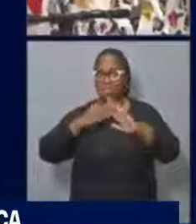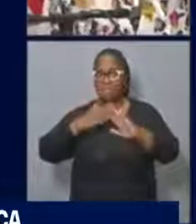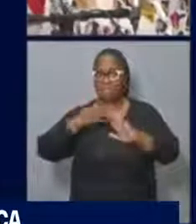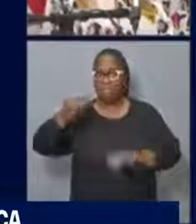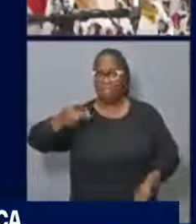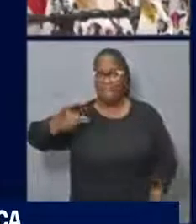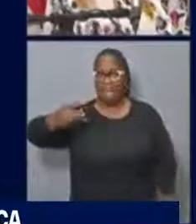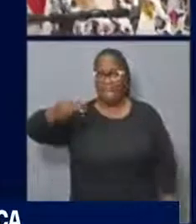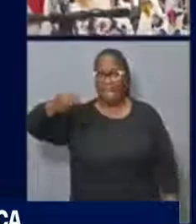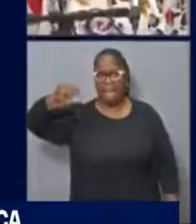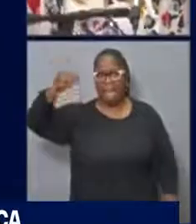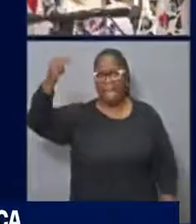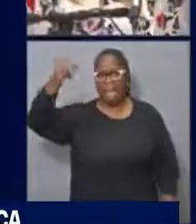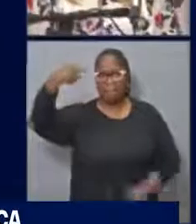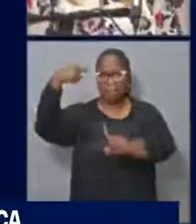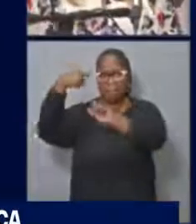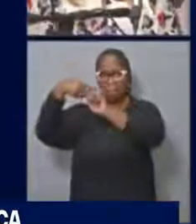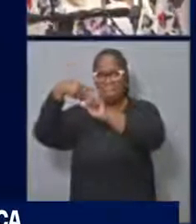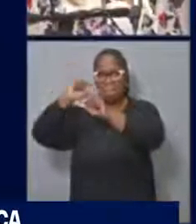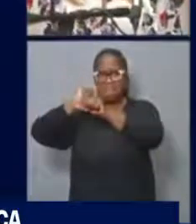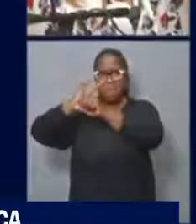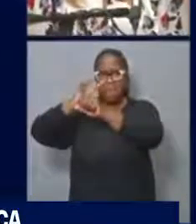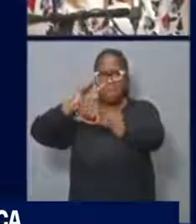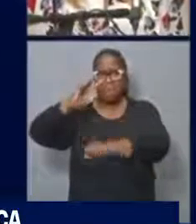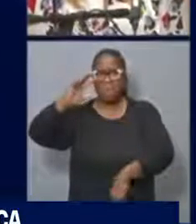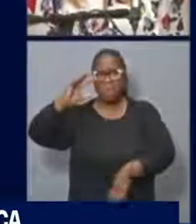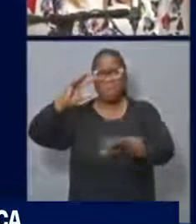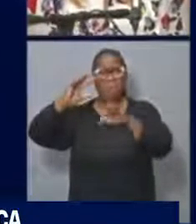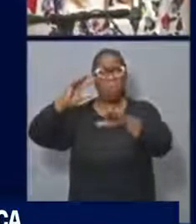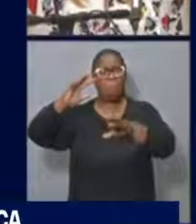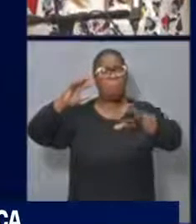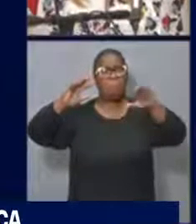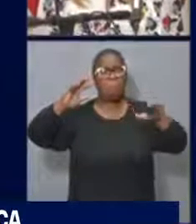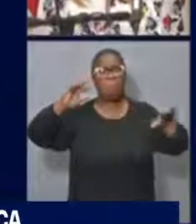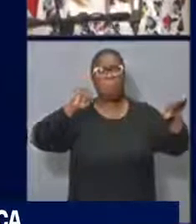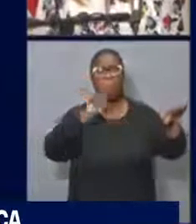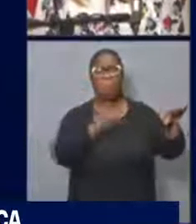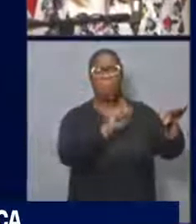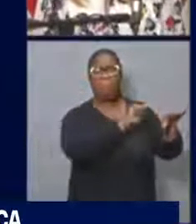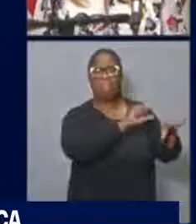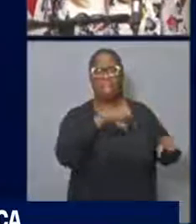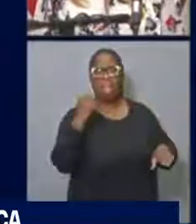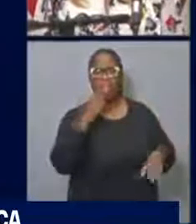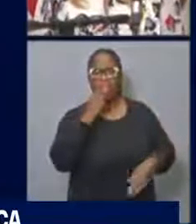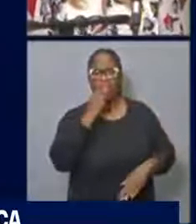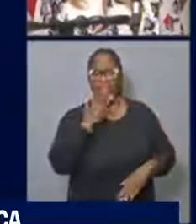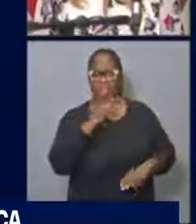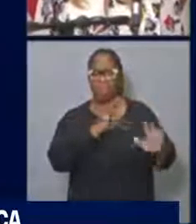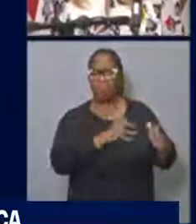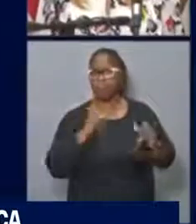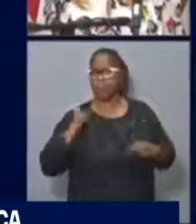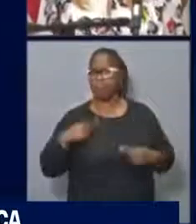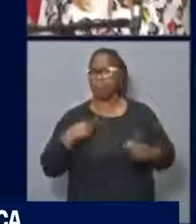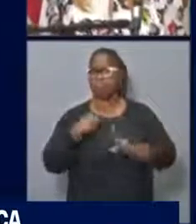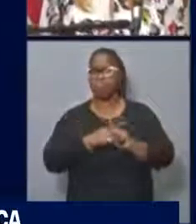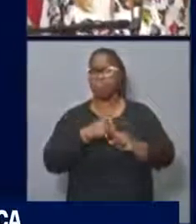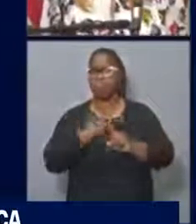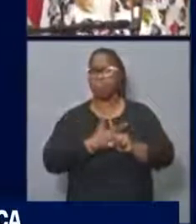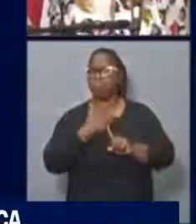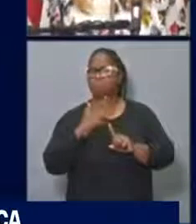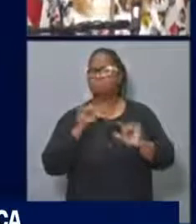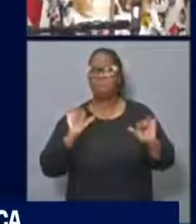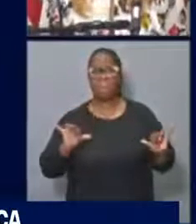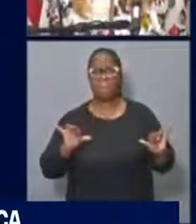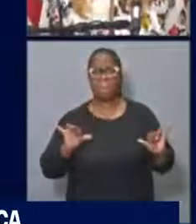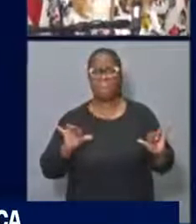is among any other racial or ethnic group, a trend that has held constant for months. Further, white individuals have